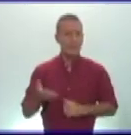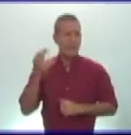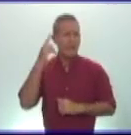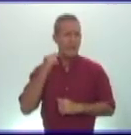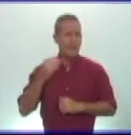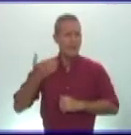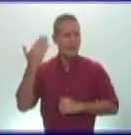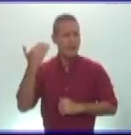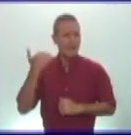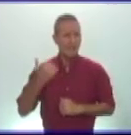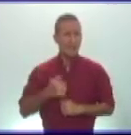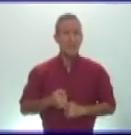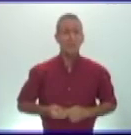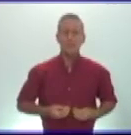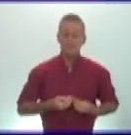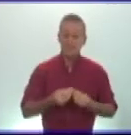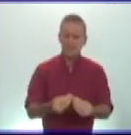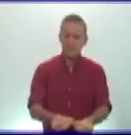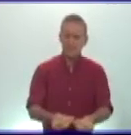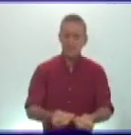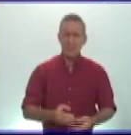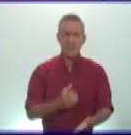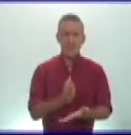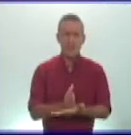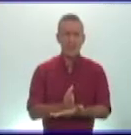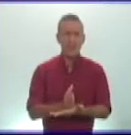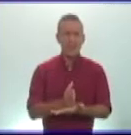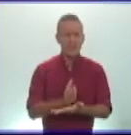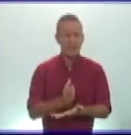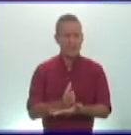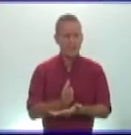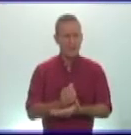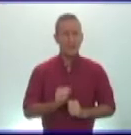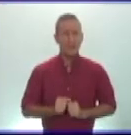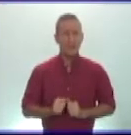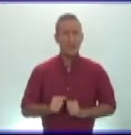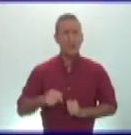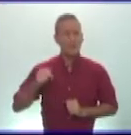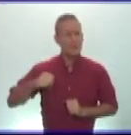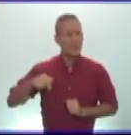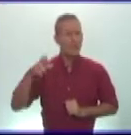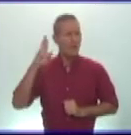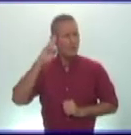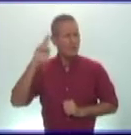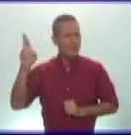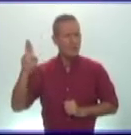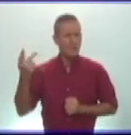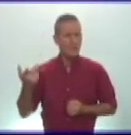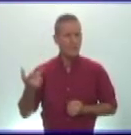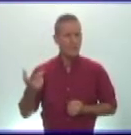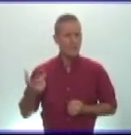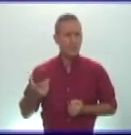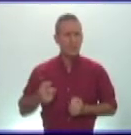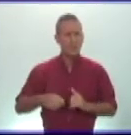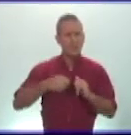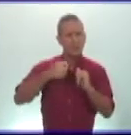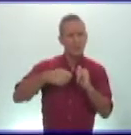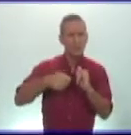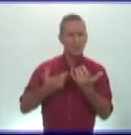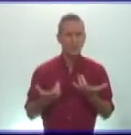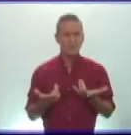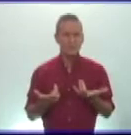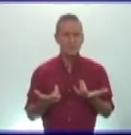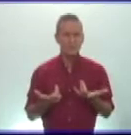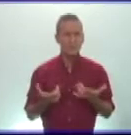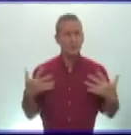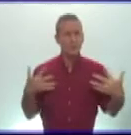in each of their educational institutions. At this moment, we have put materials a little bit